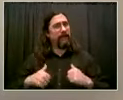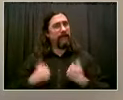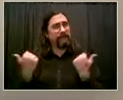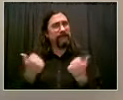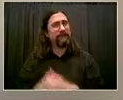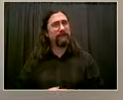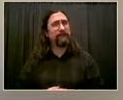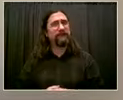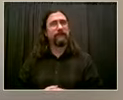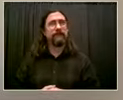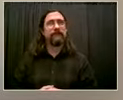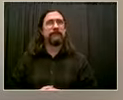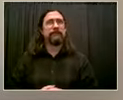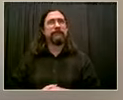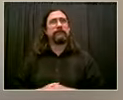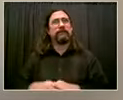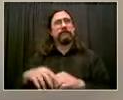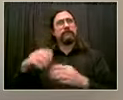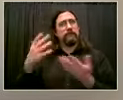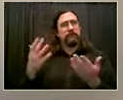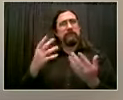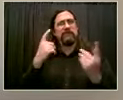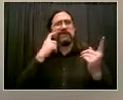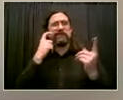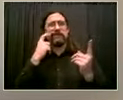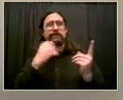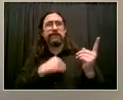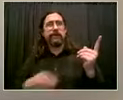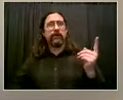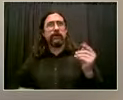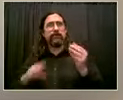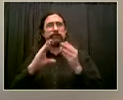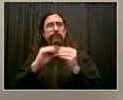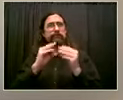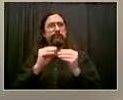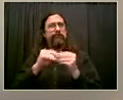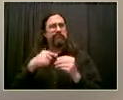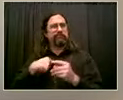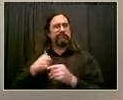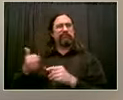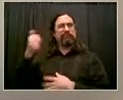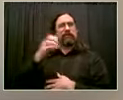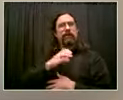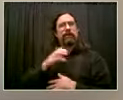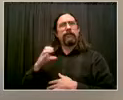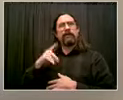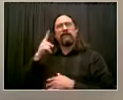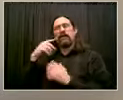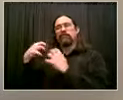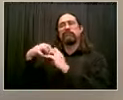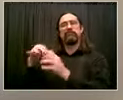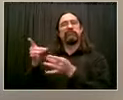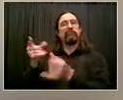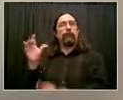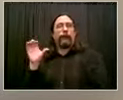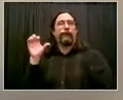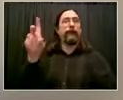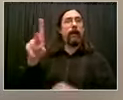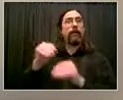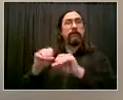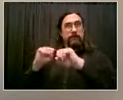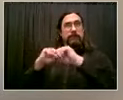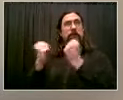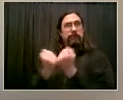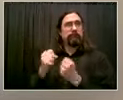Reentry and Transitional Services and obviously the biggest focus of mine is making sure that we create a system that focuses on rehabilitation